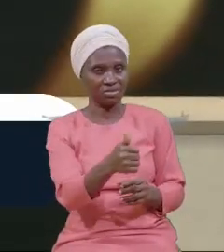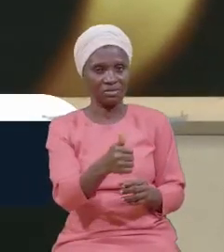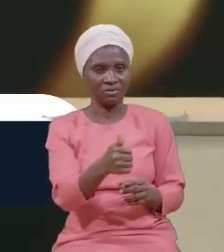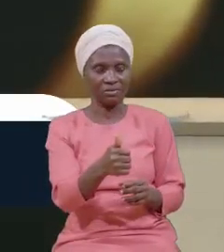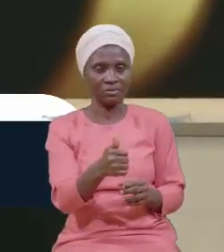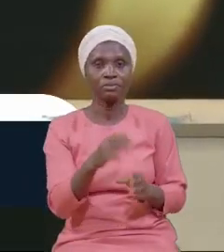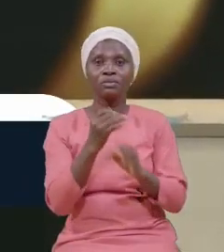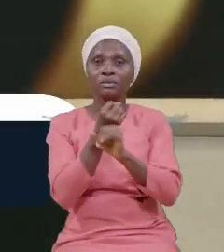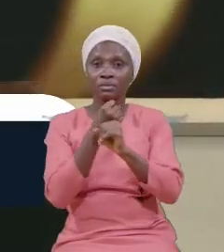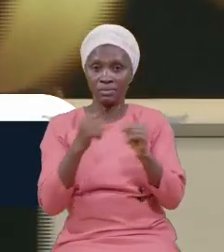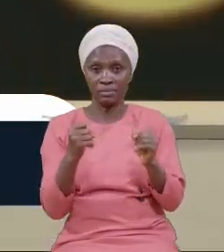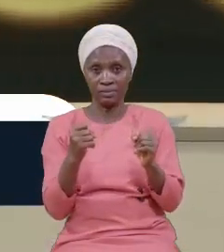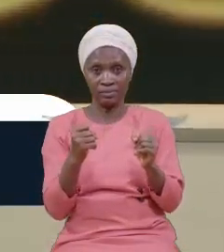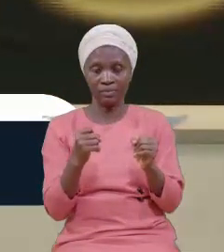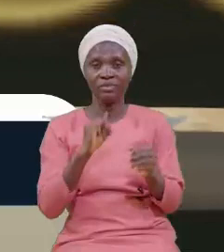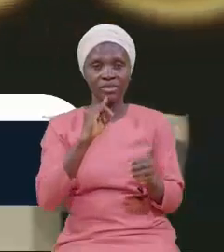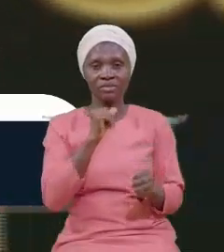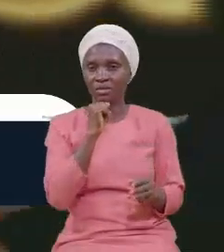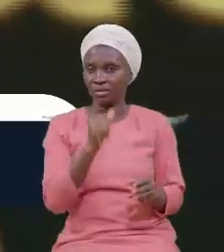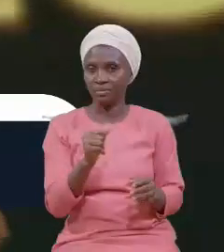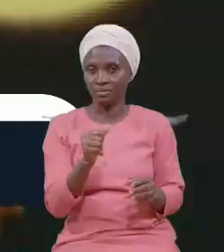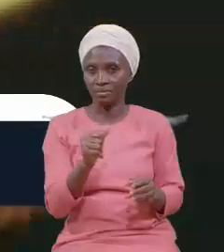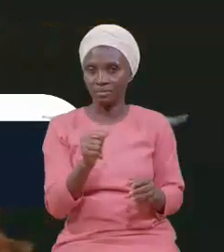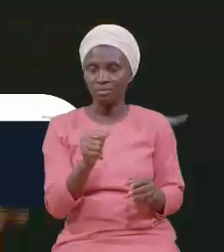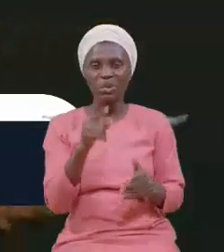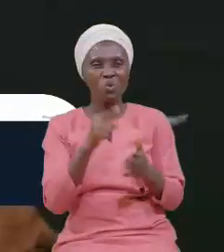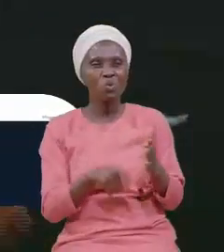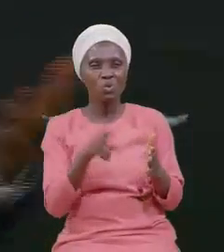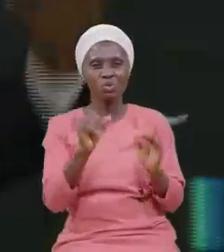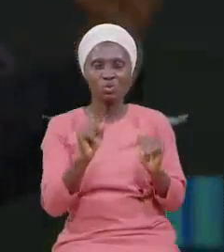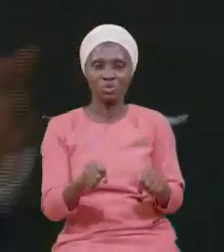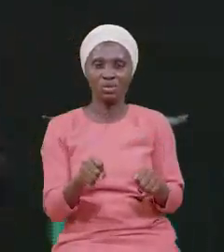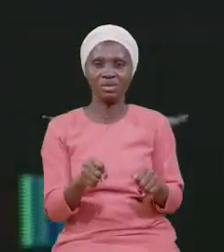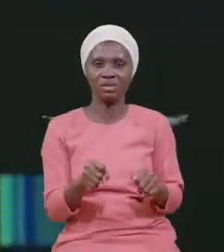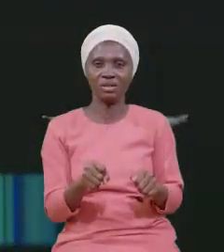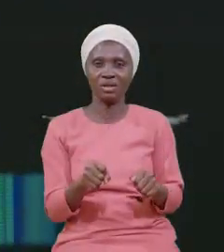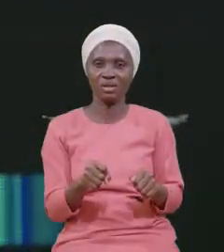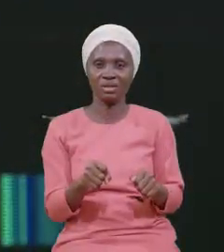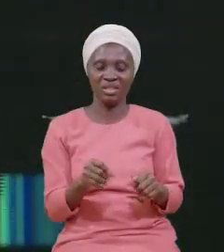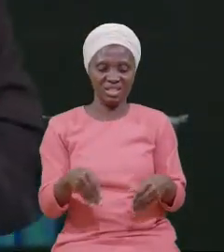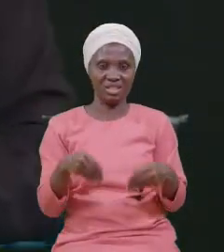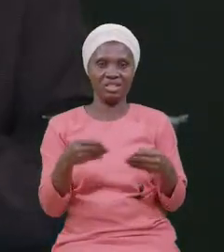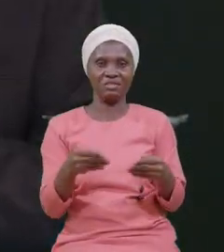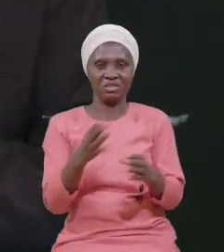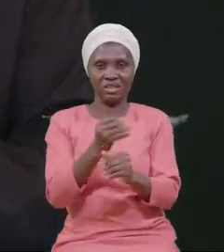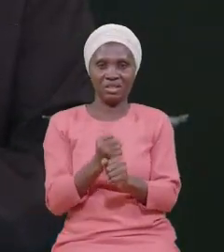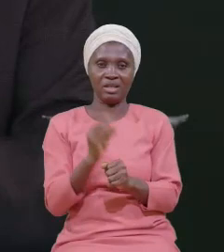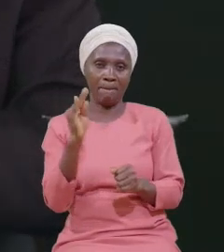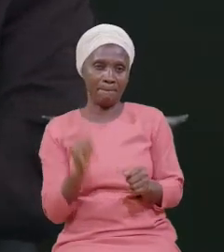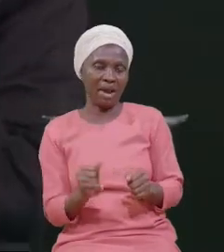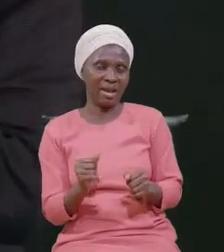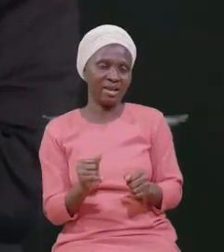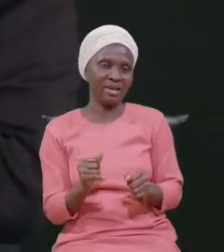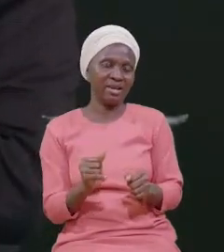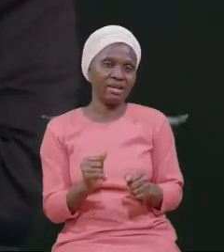Salvation is not what you can dig up by sweating and laboring. Salvation